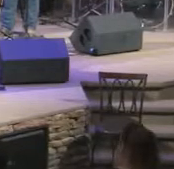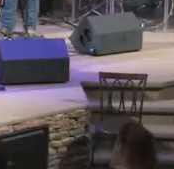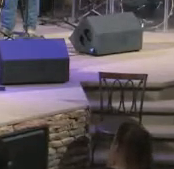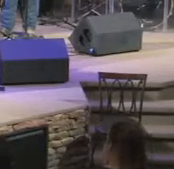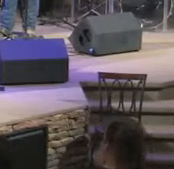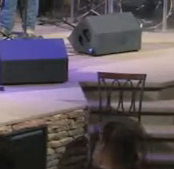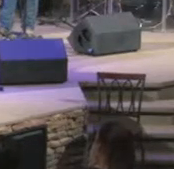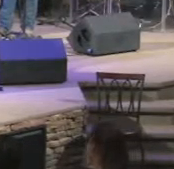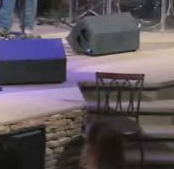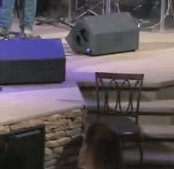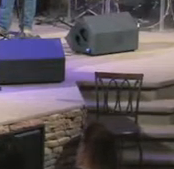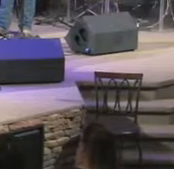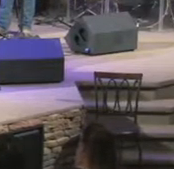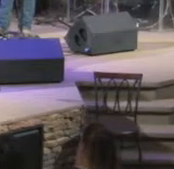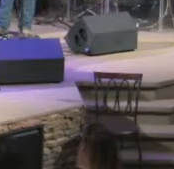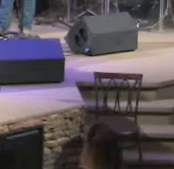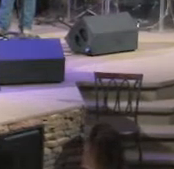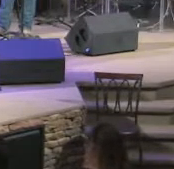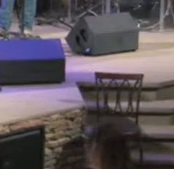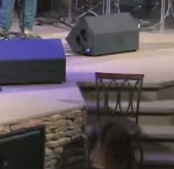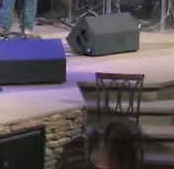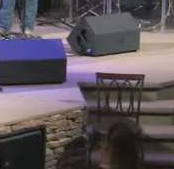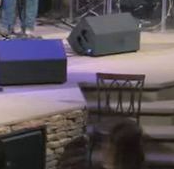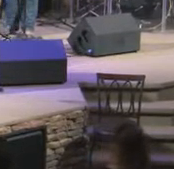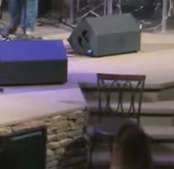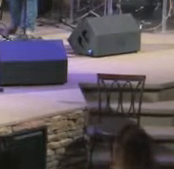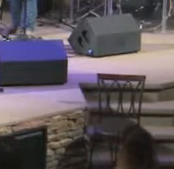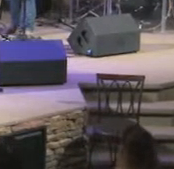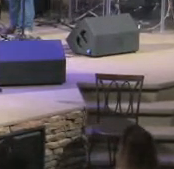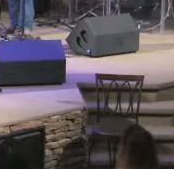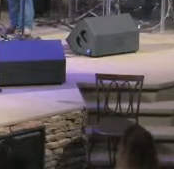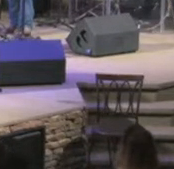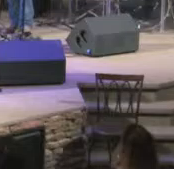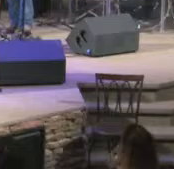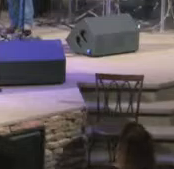in more than just that's because that's what we do.